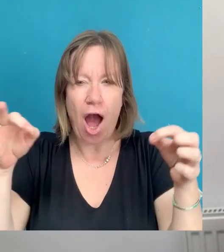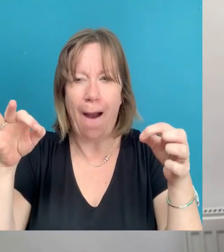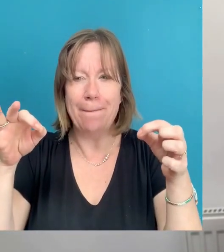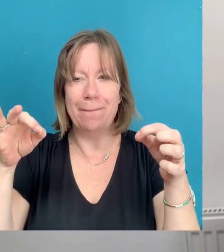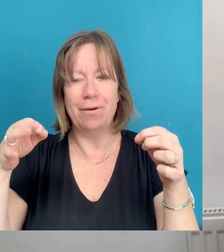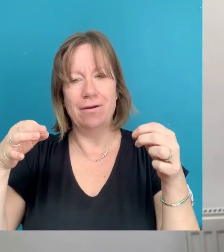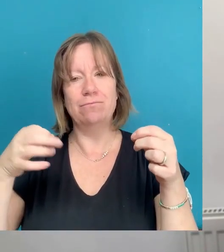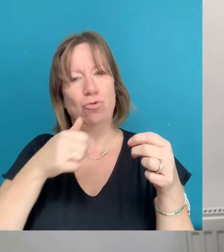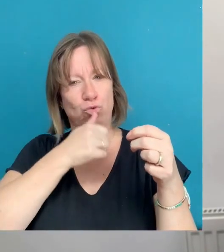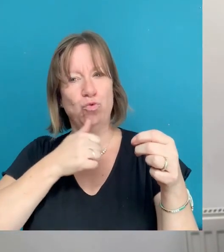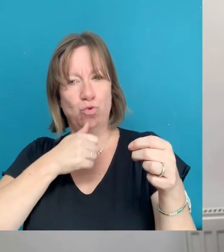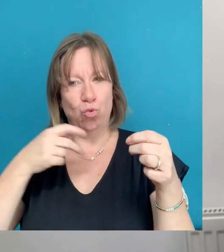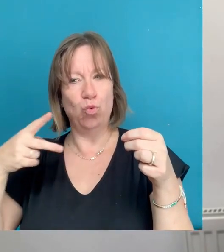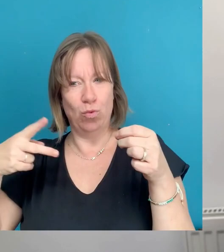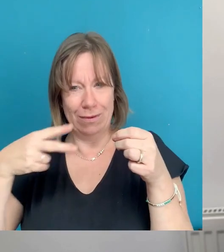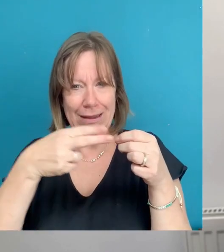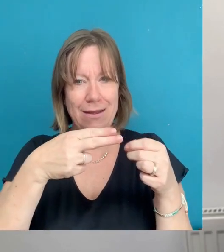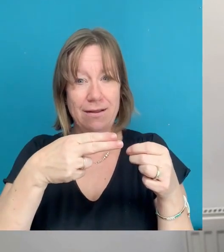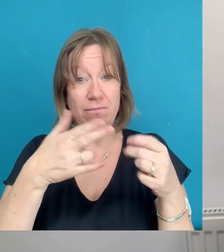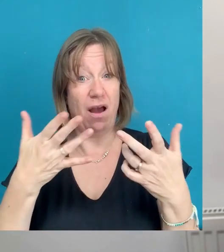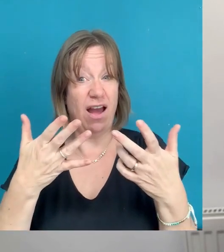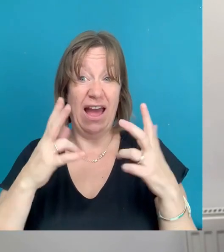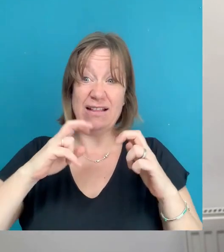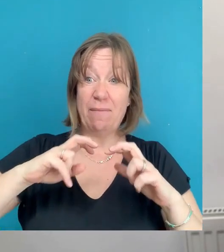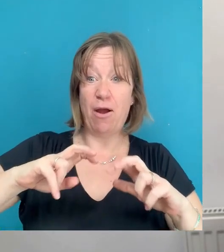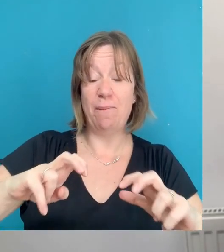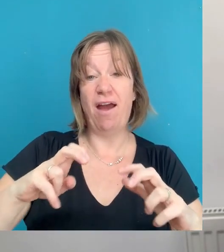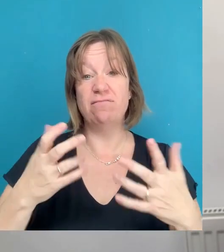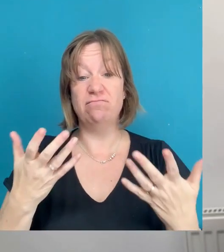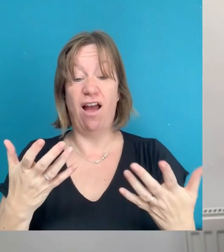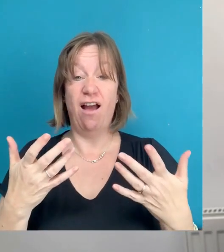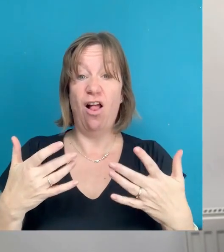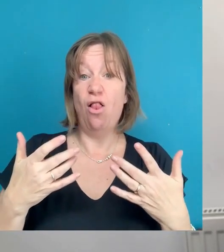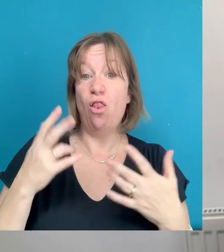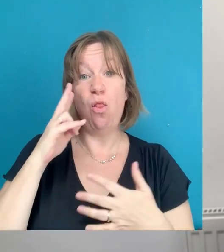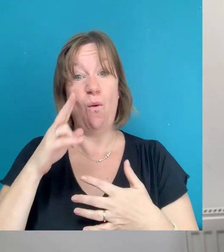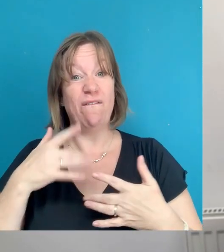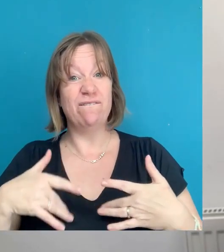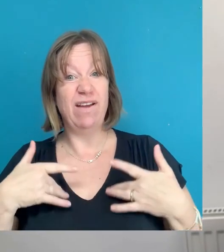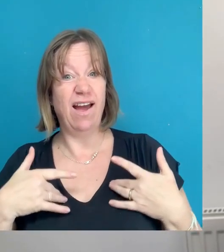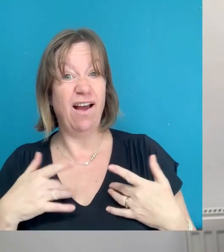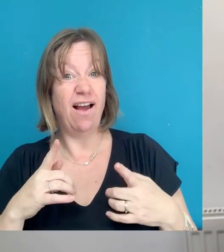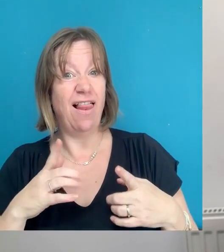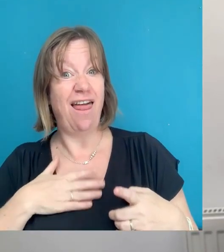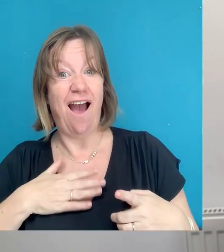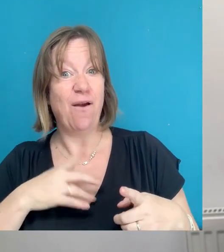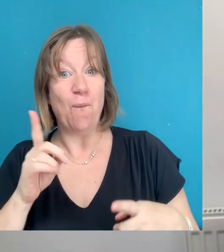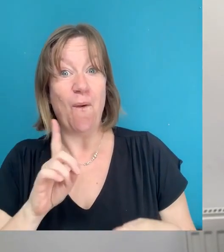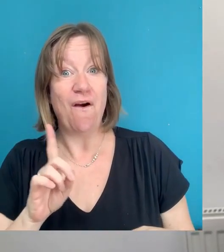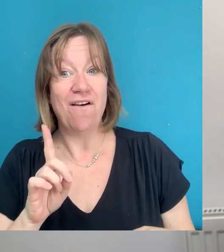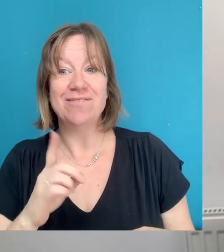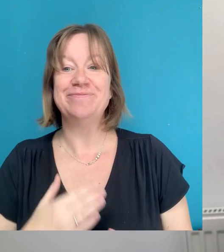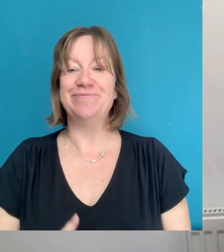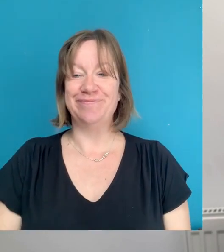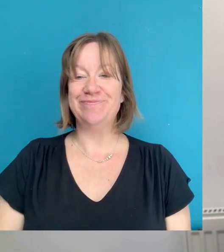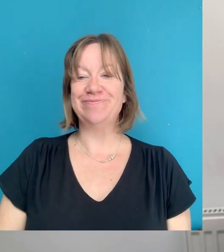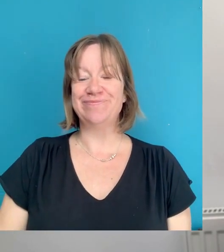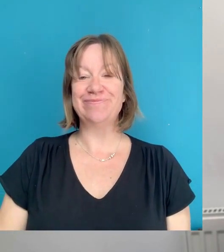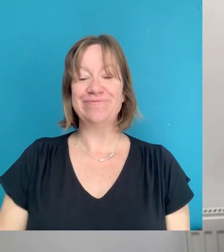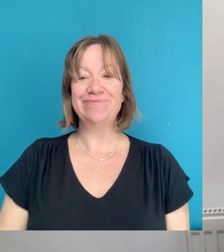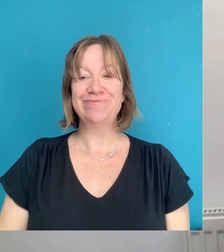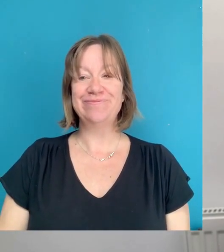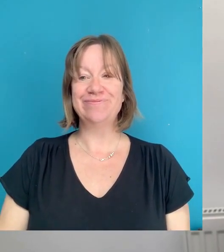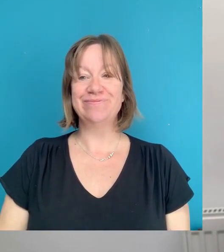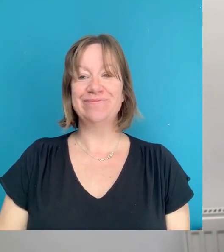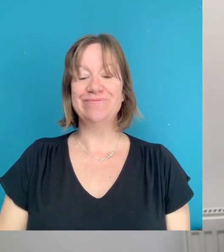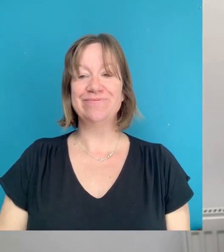sharp, harsher edge. And then you can experiment with what sort of look and feel you prefer in your